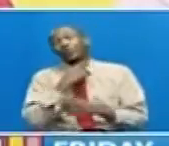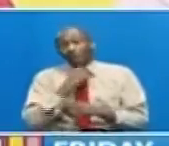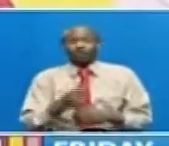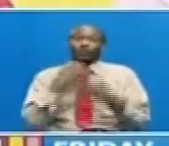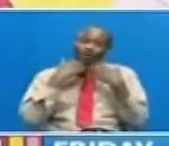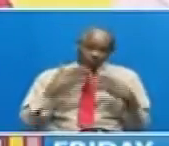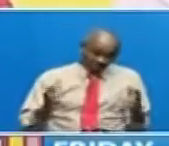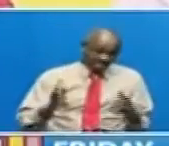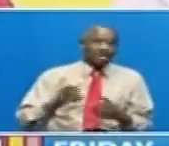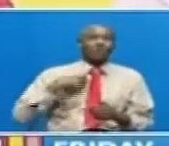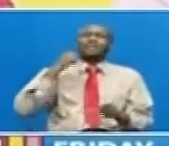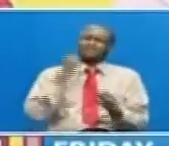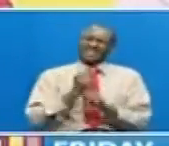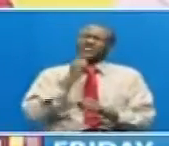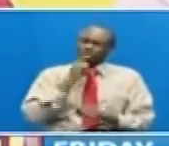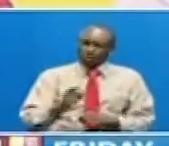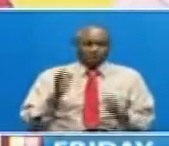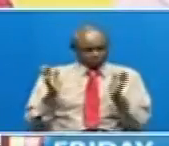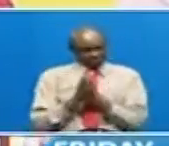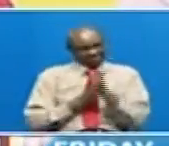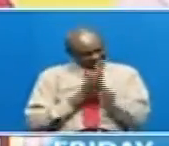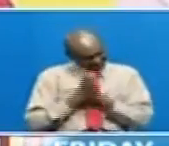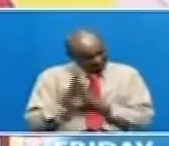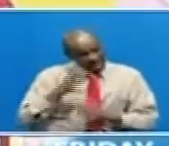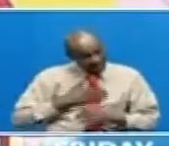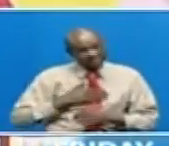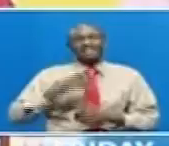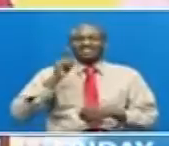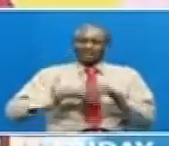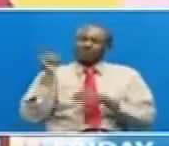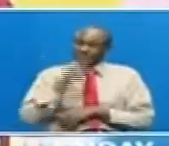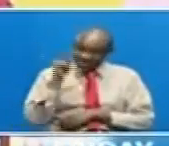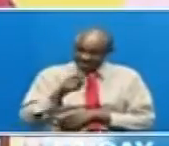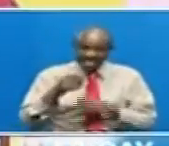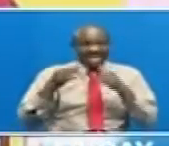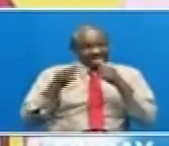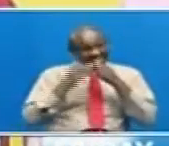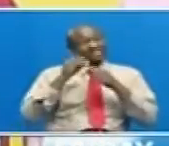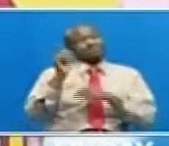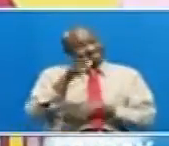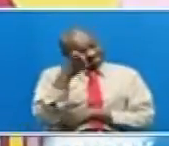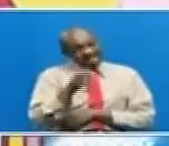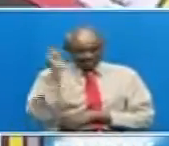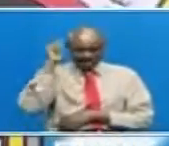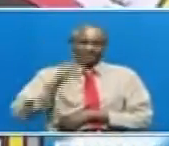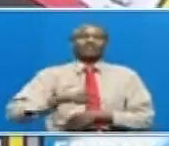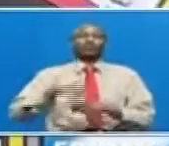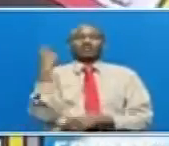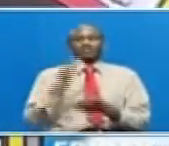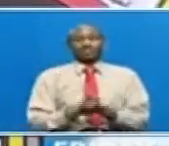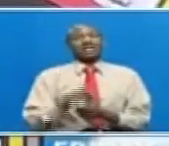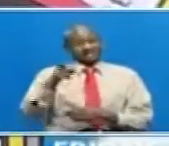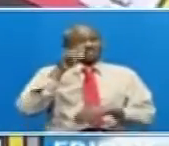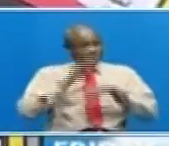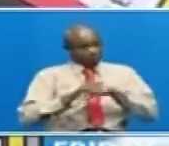not, we've got to make sure with our determinations, by the end of the game, that is the 8th minute, Kenya has won the game. It's a very big game